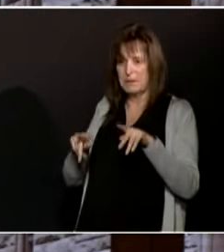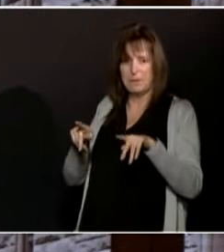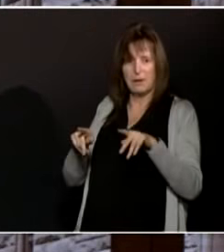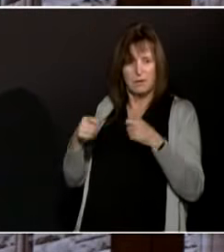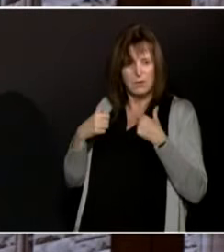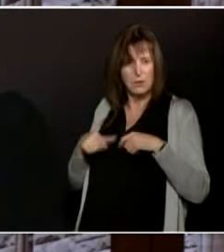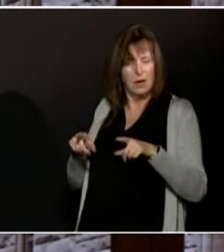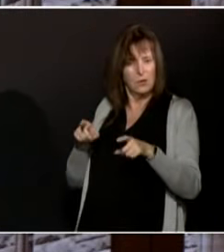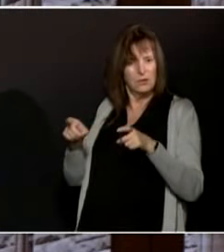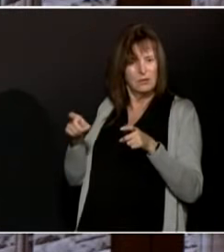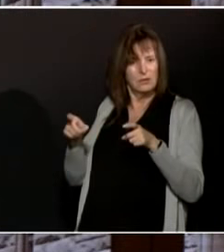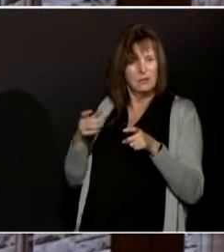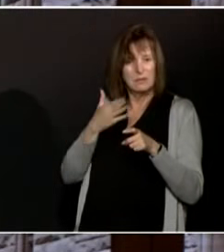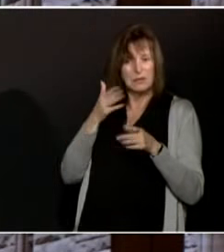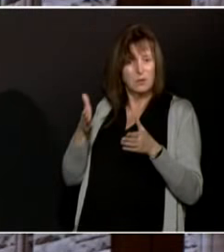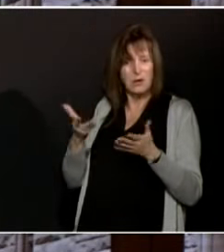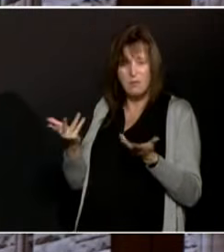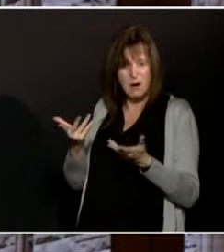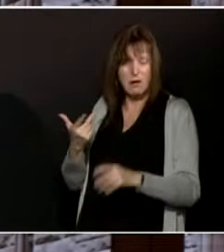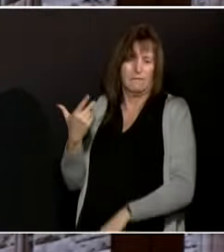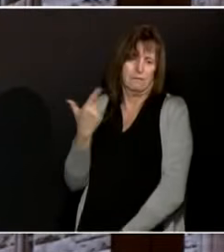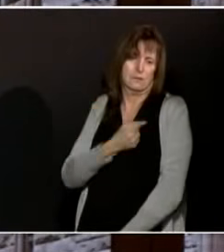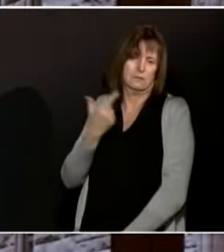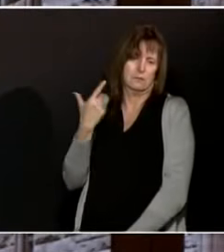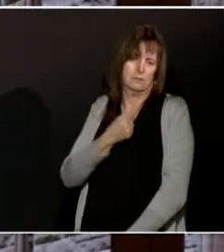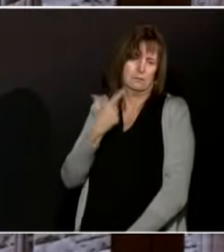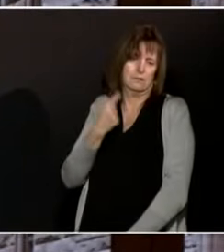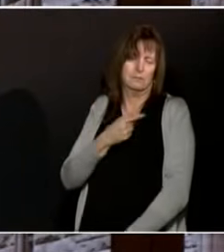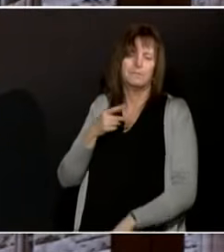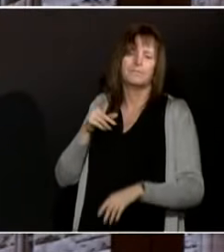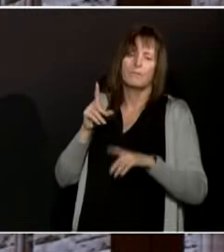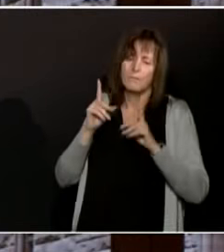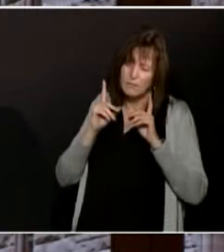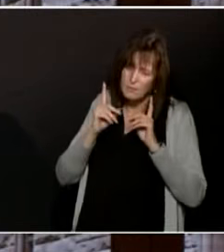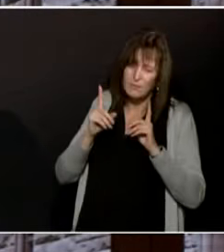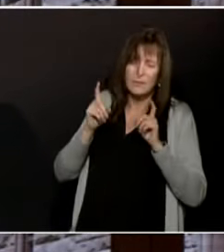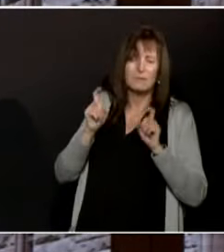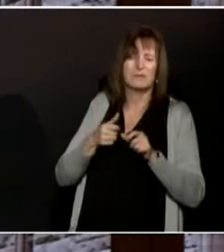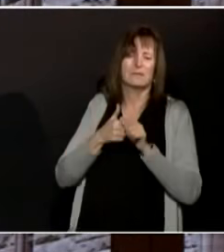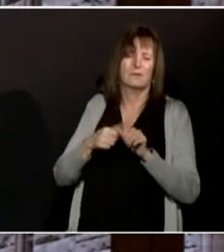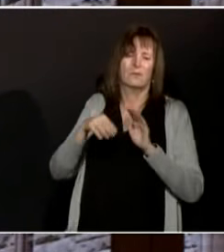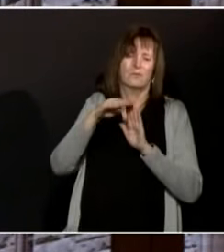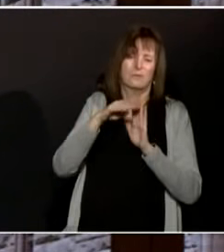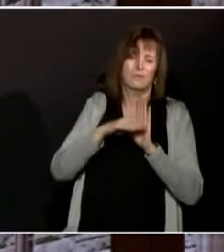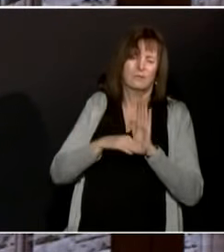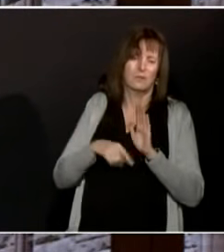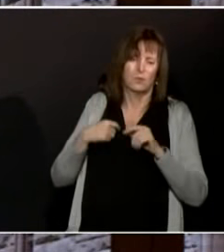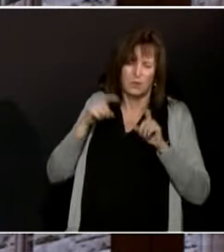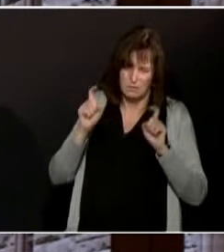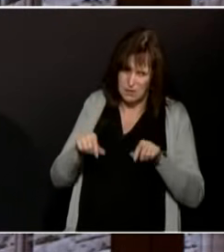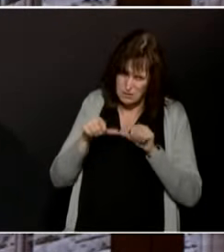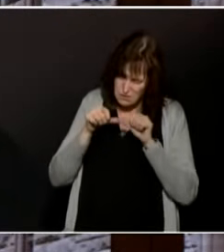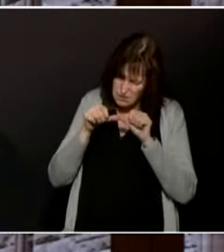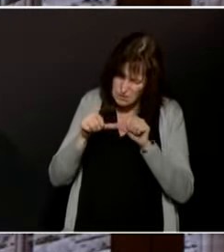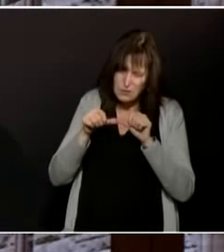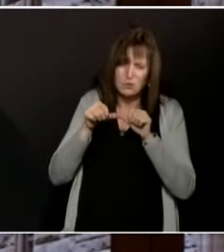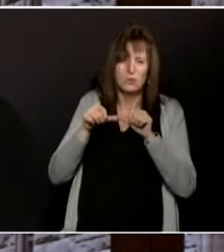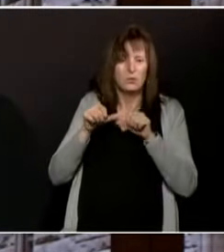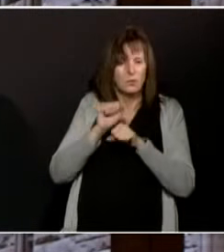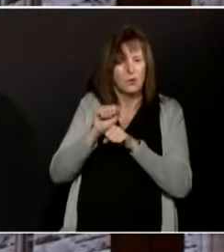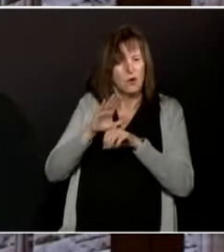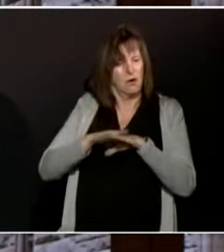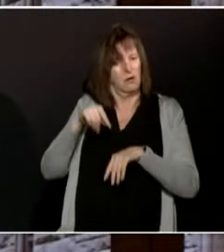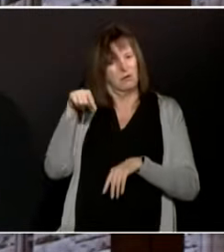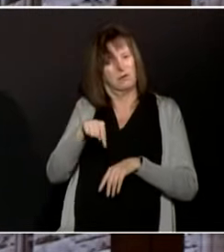to keep making it better and to keep bringing it down, and we have to keep working on that. And I am hopeful that we can keep driving it, and with seeking advice and ongoing